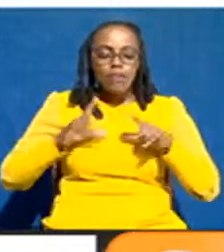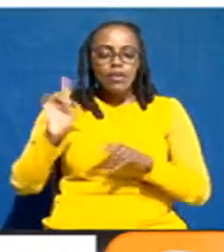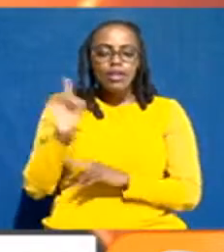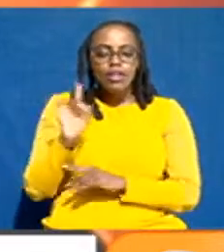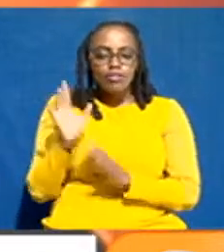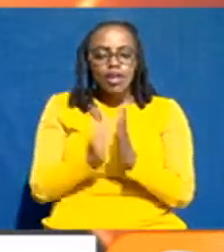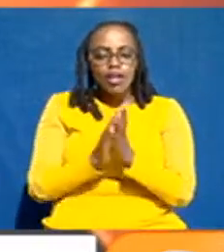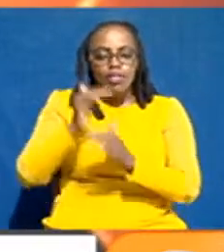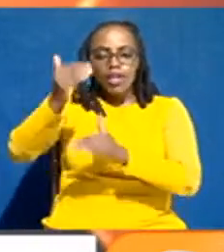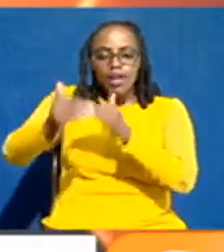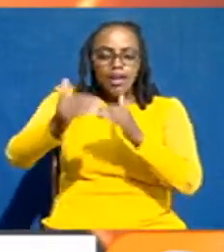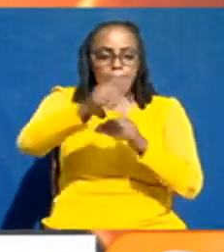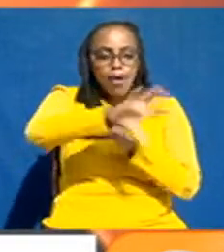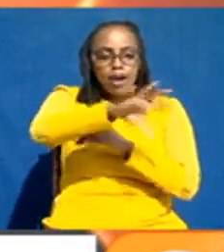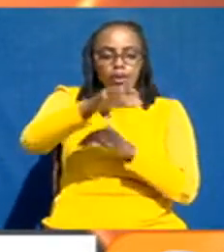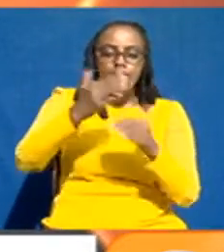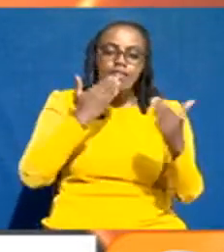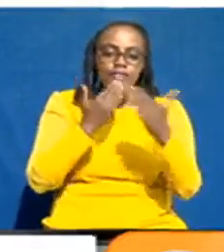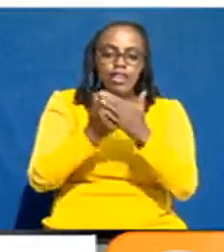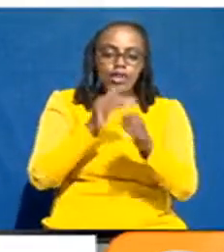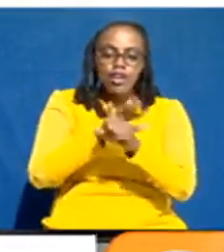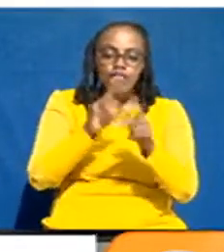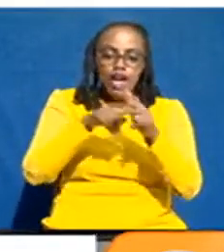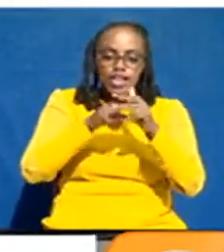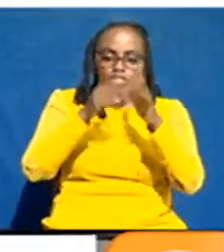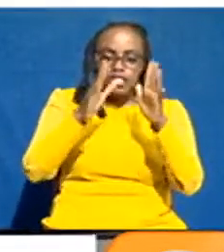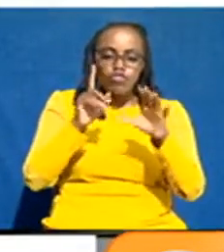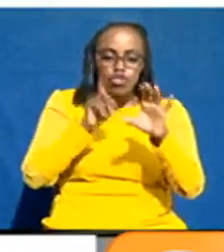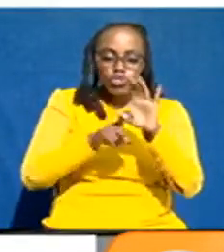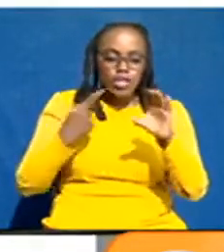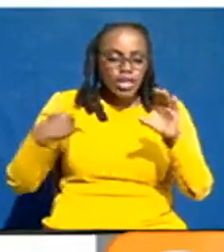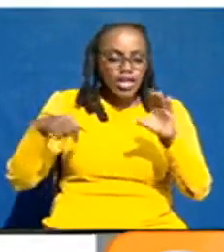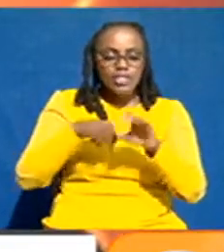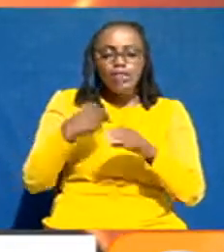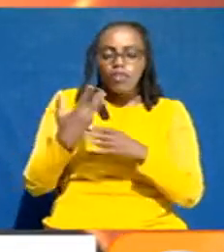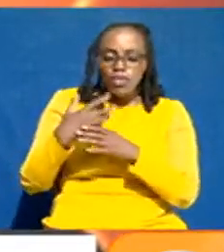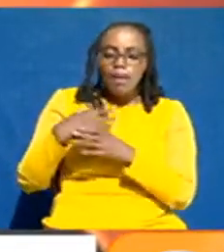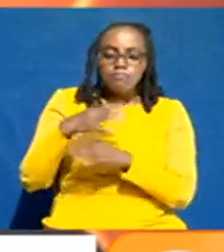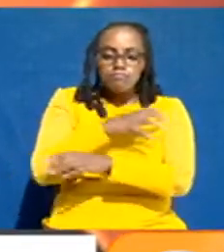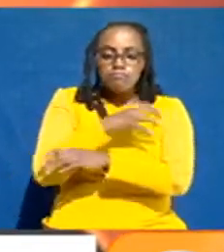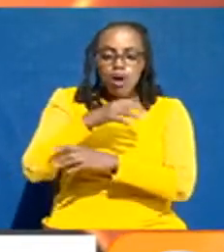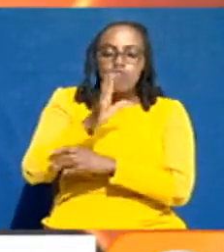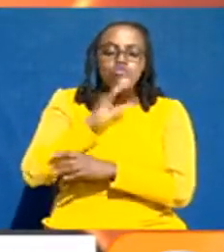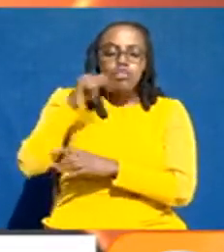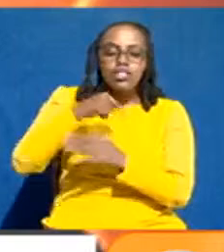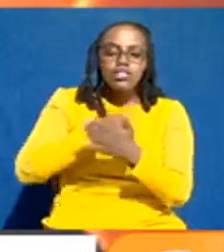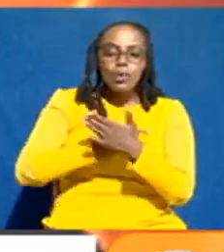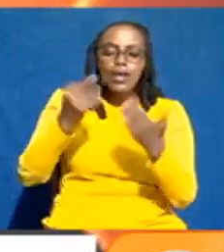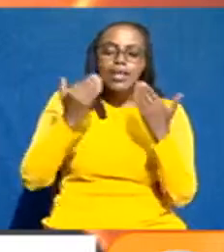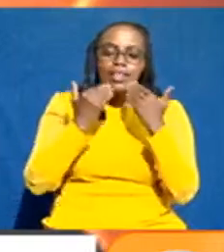and surrounding counties. Asante sana, engineer, for joining us on Power Talk this week. Thank you,